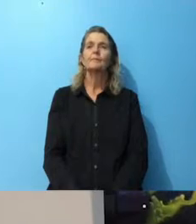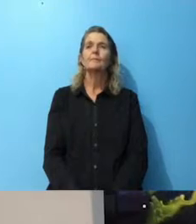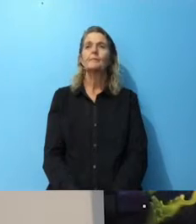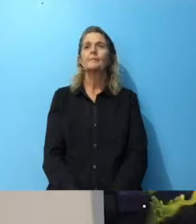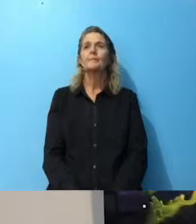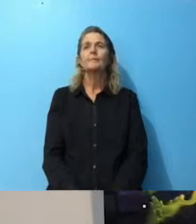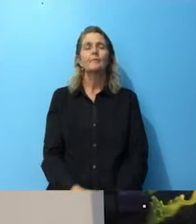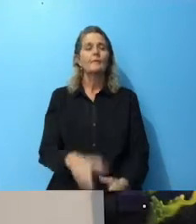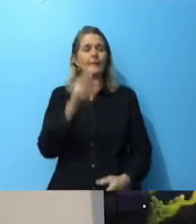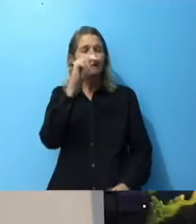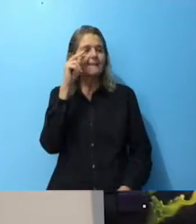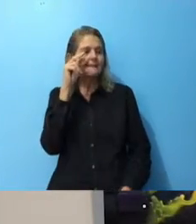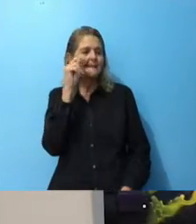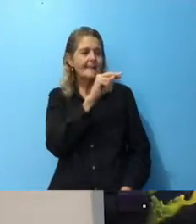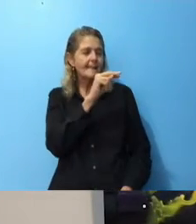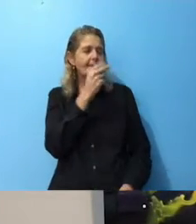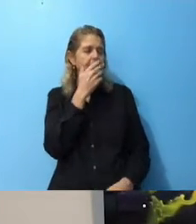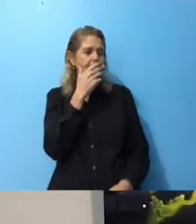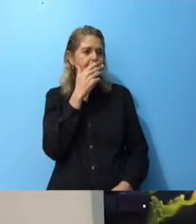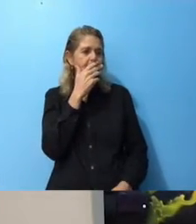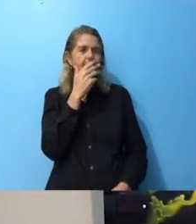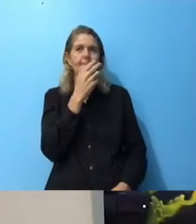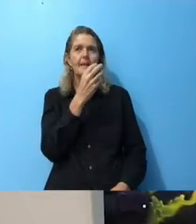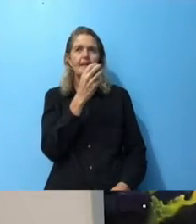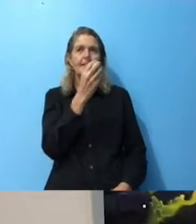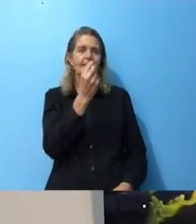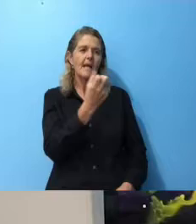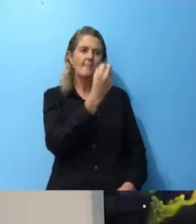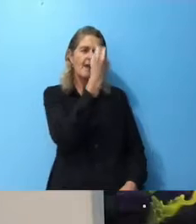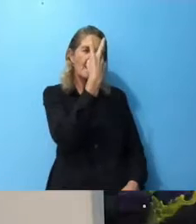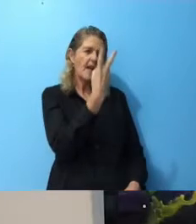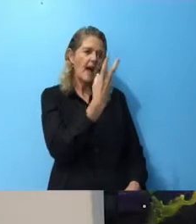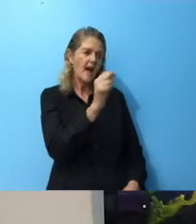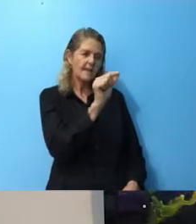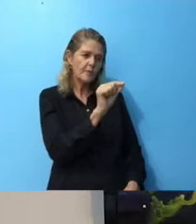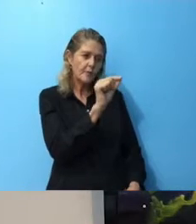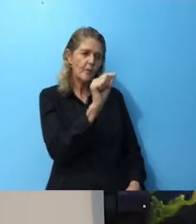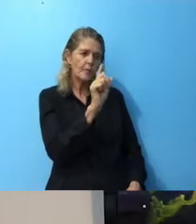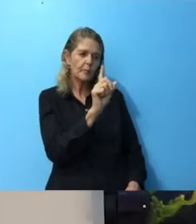There's one there. So as you can see, some of these lighter ones,